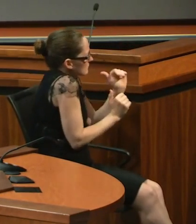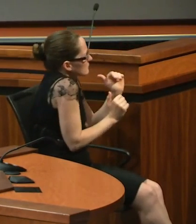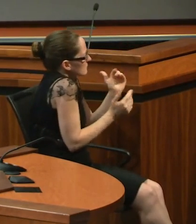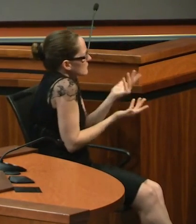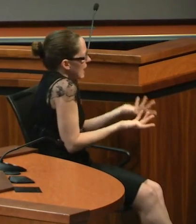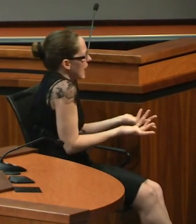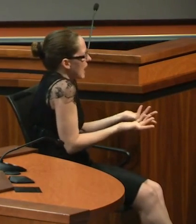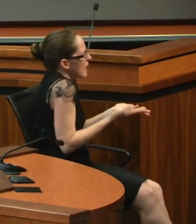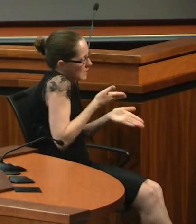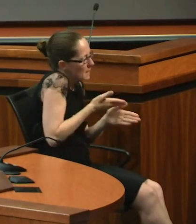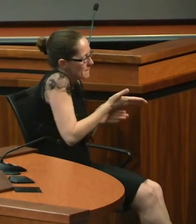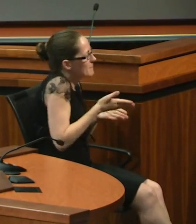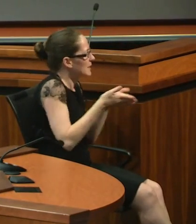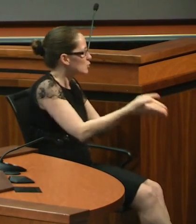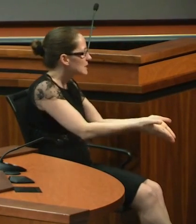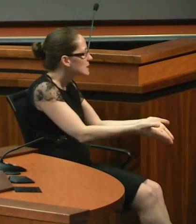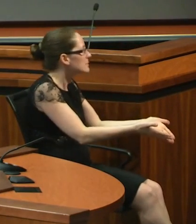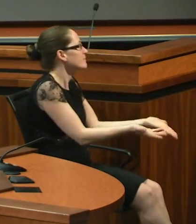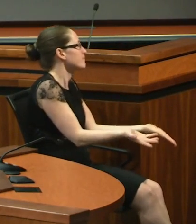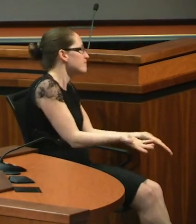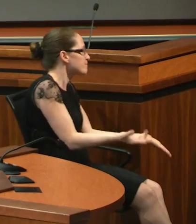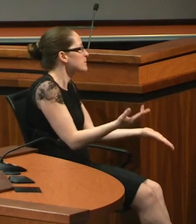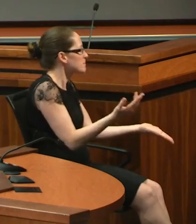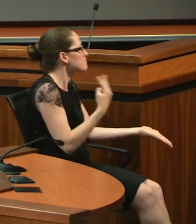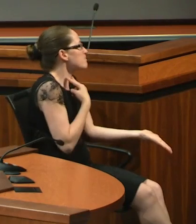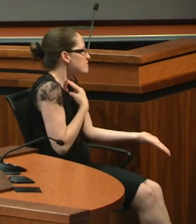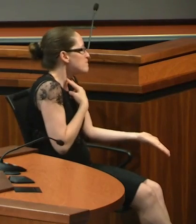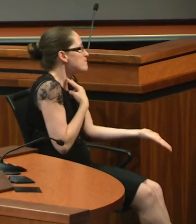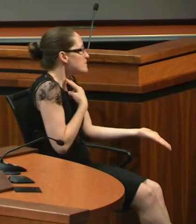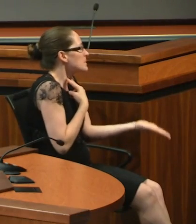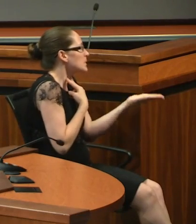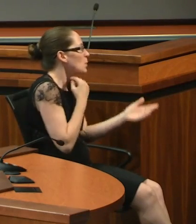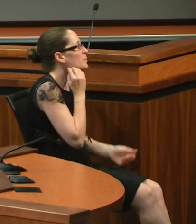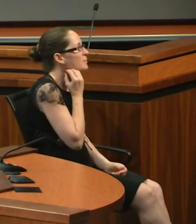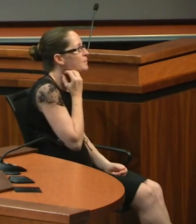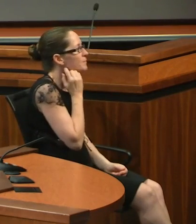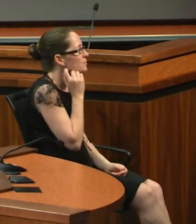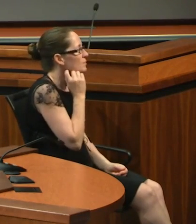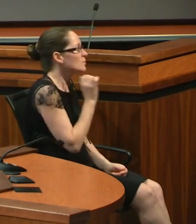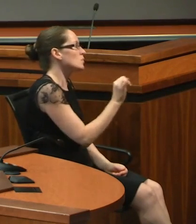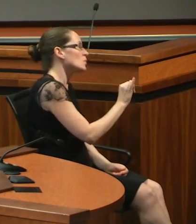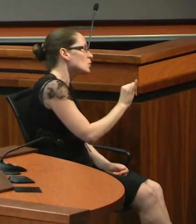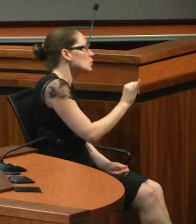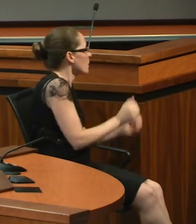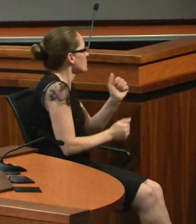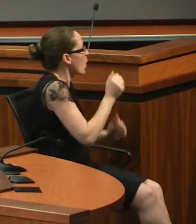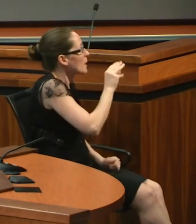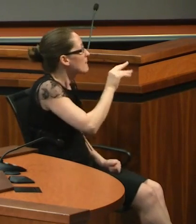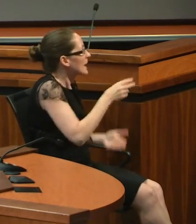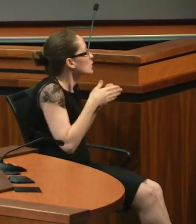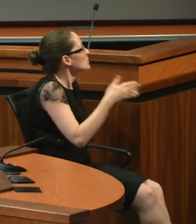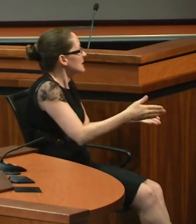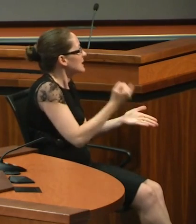of Lower Main Street. But also the fact that in most cases through there, it is already cut down to bedrock. So you wouldn't be able to dredge